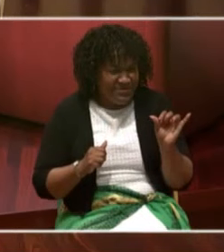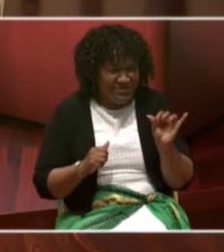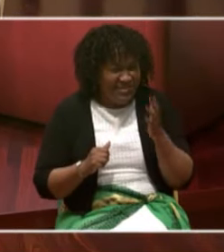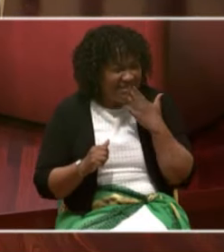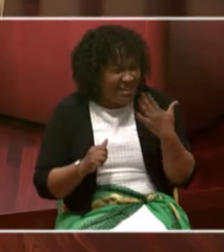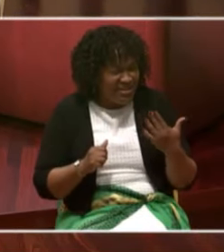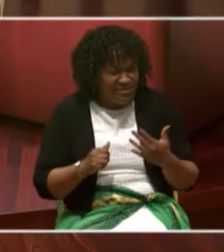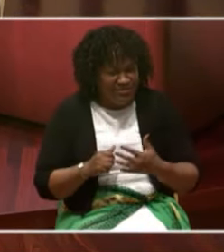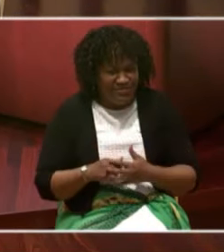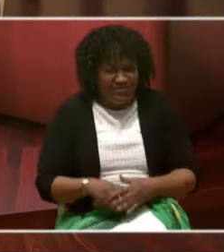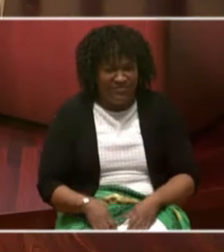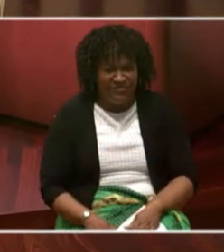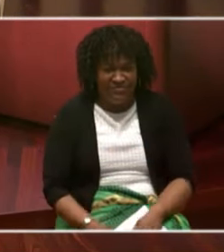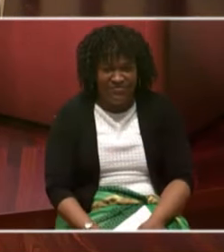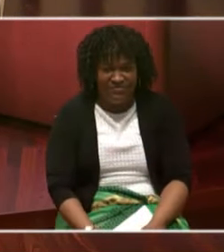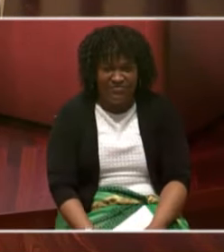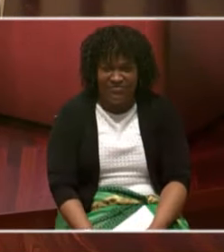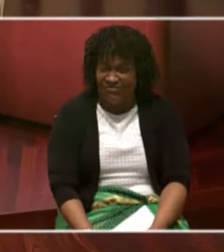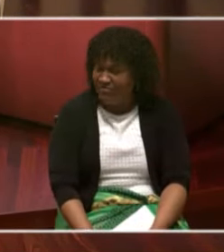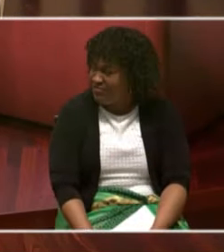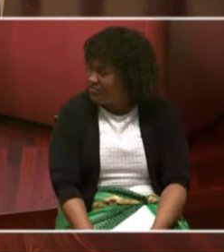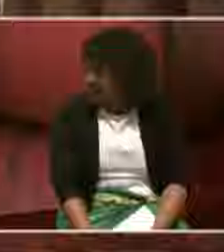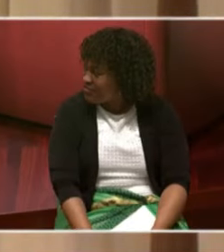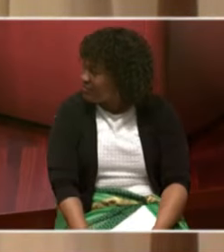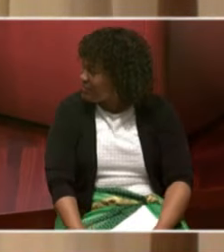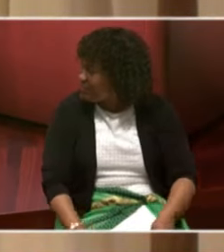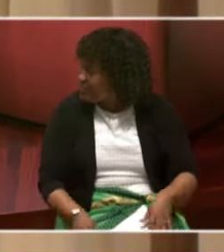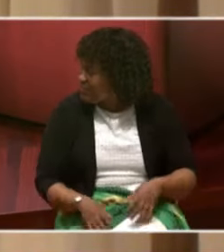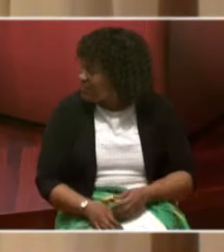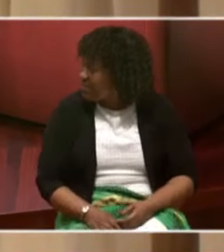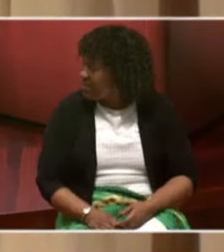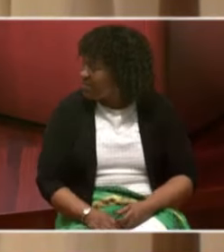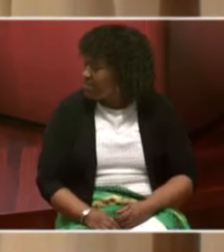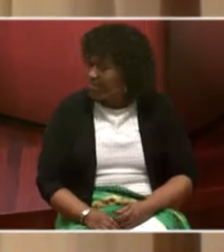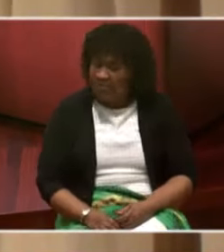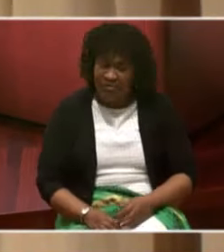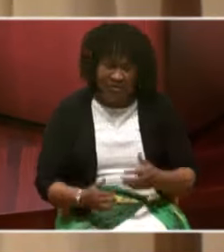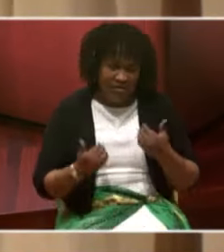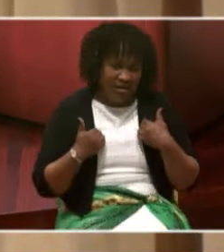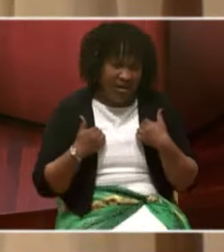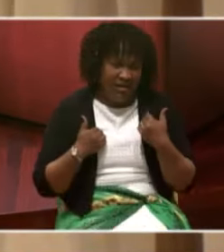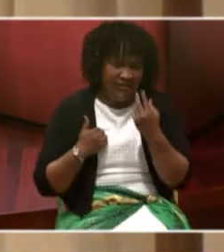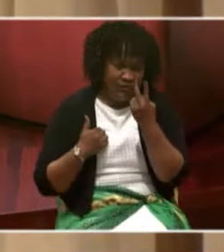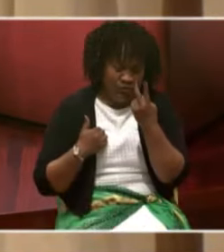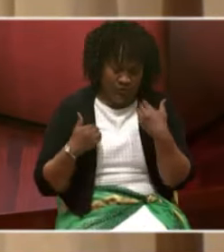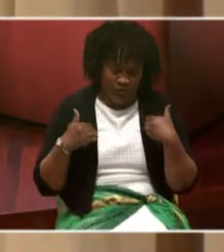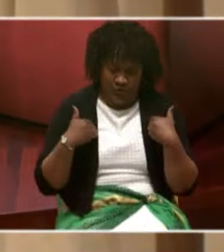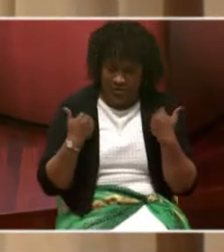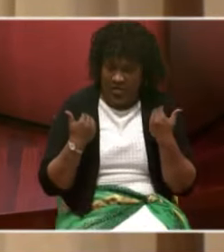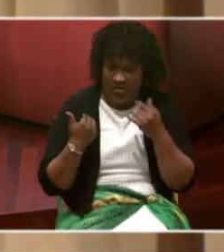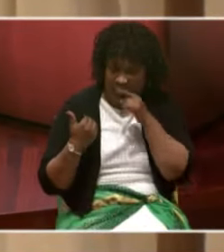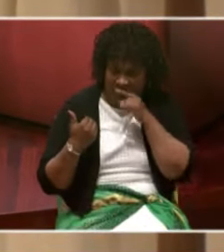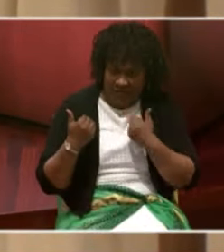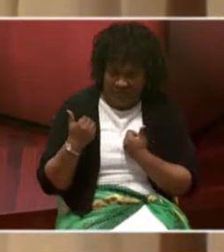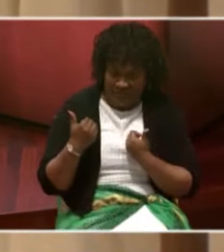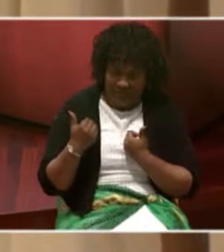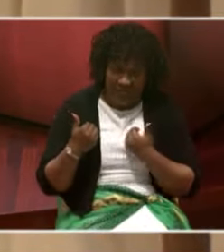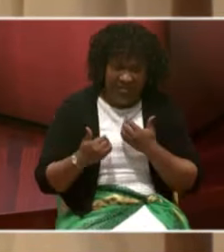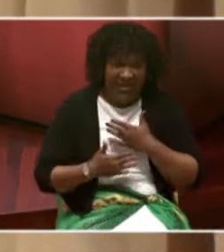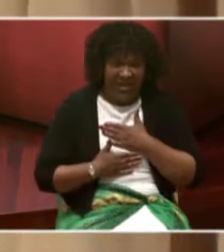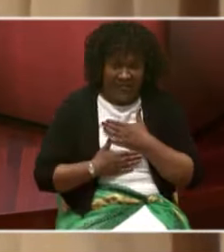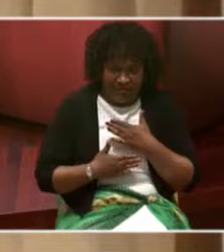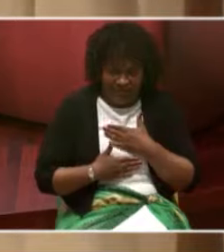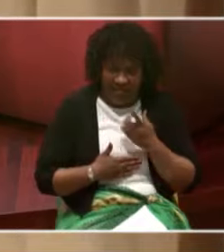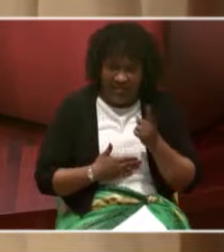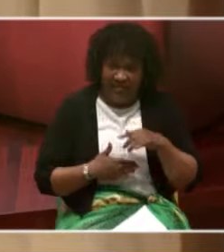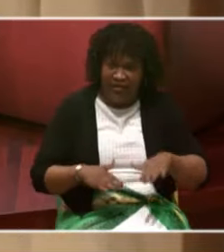that said white waiting, colored waiting, white man, colored men, white women, colored women. In my office, there's